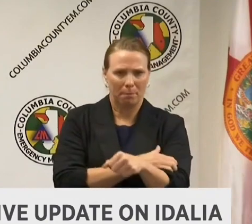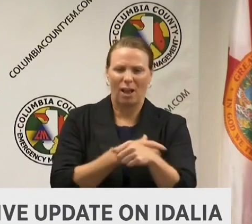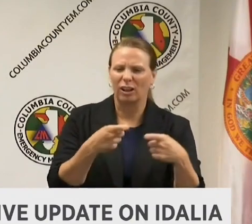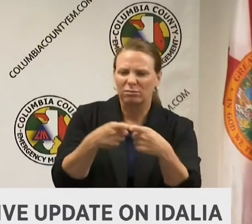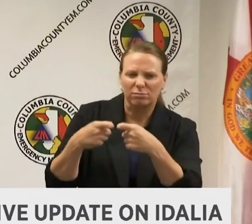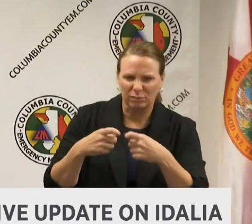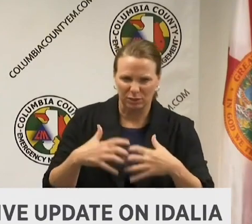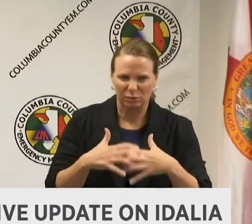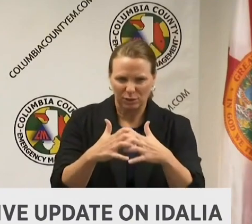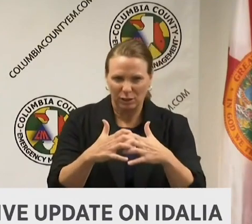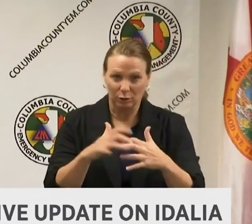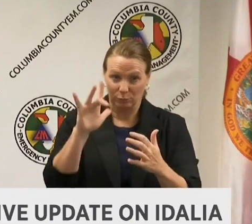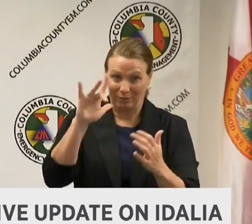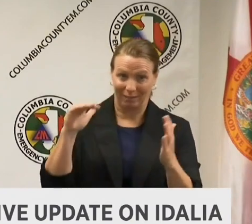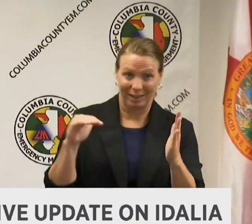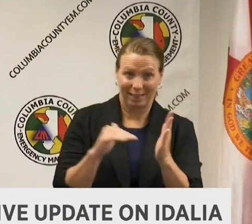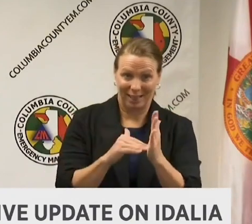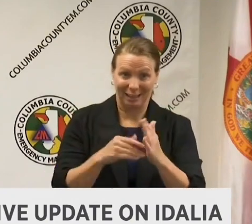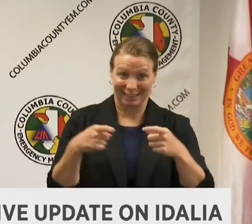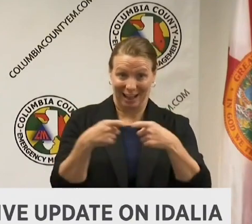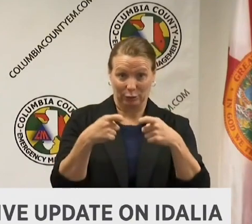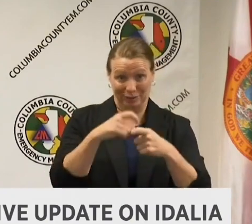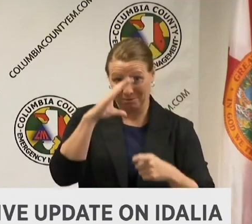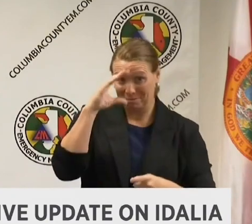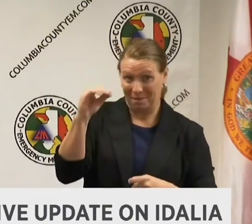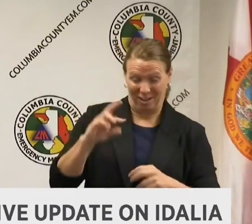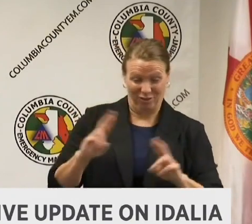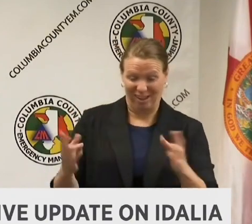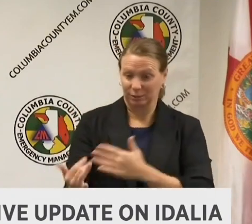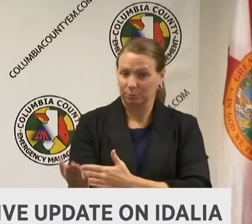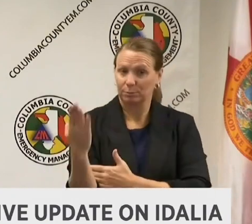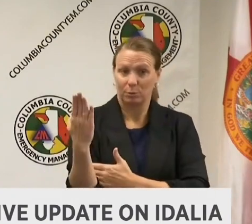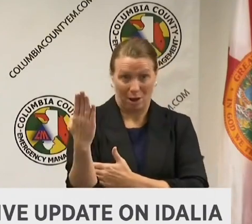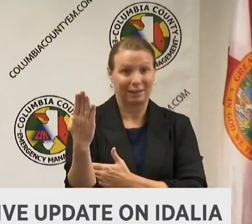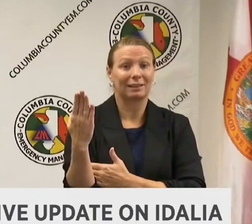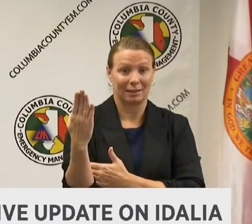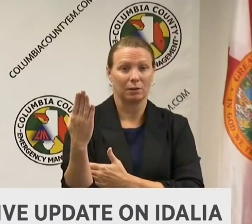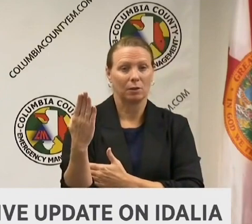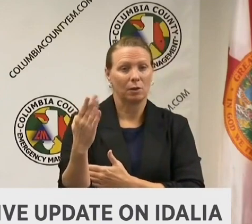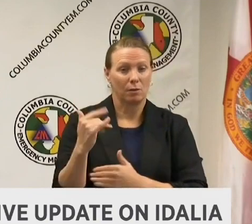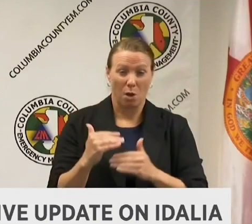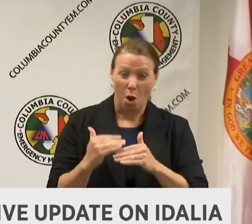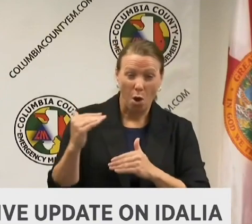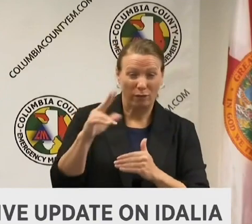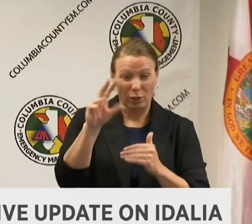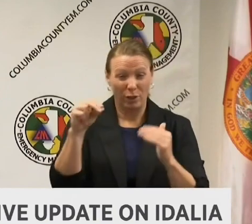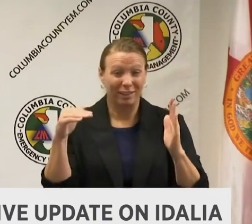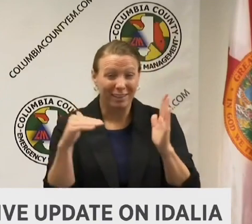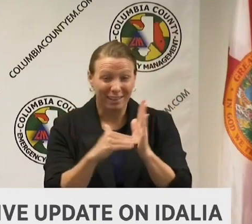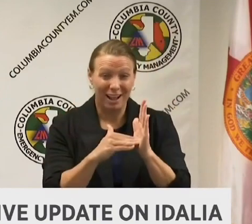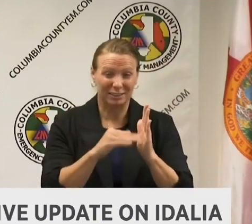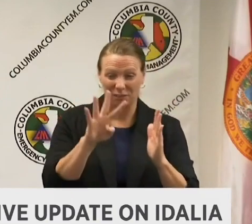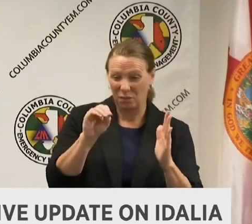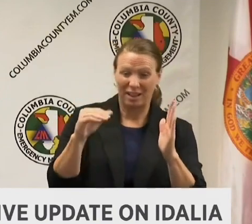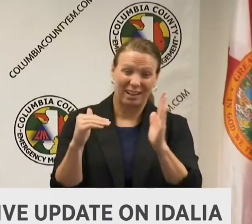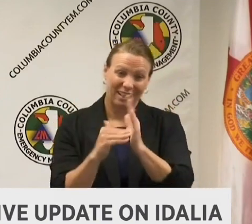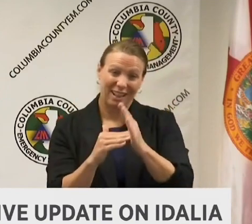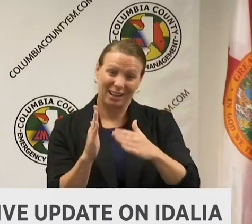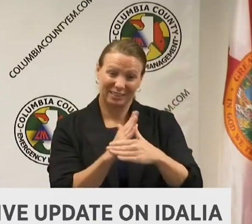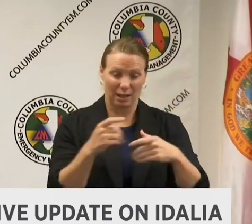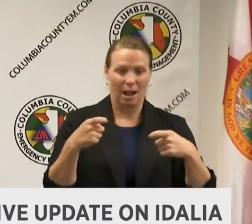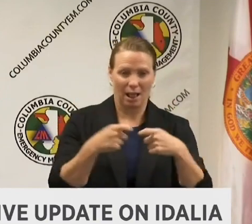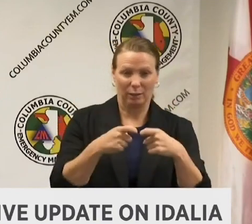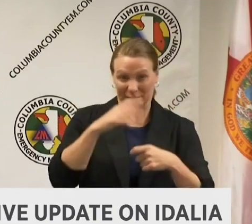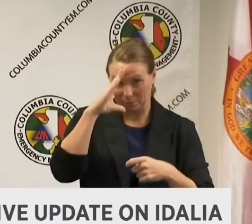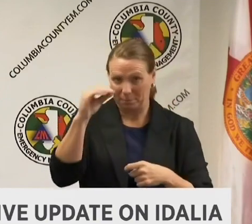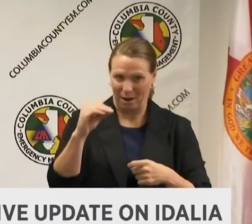over 25,000 linemen as of this morning. That is going to be over 30,000, approaching 40,000 by the end of